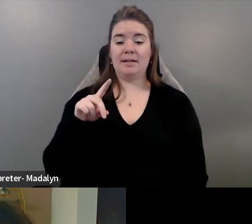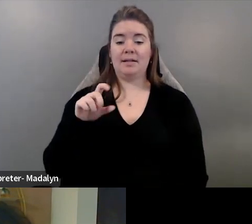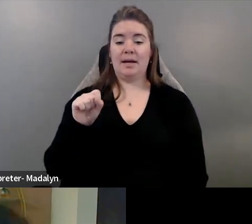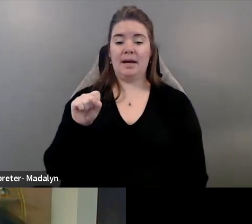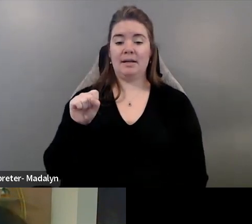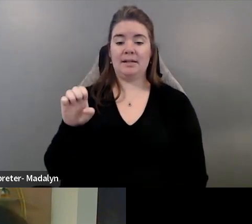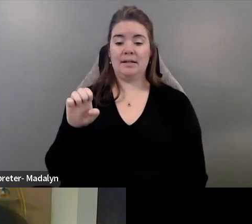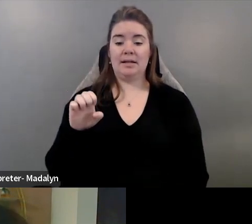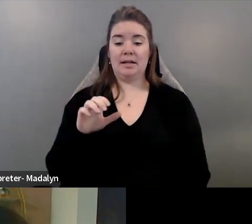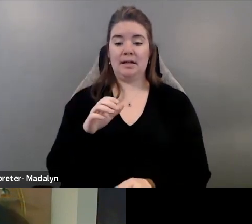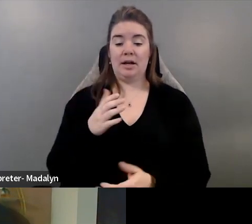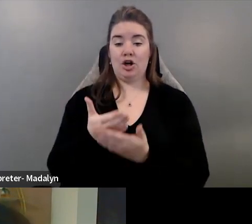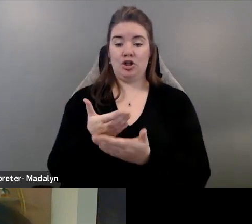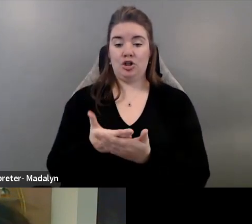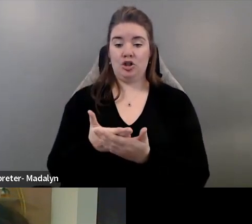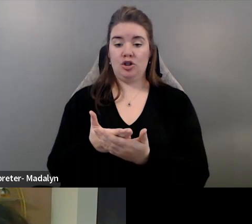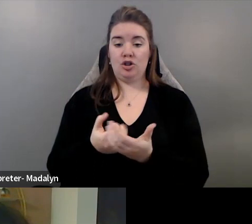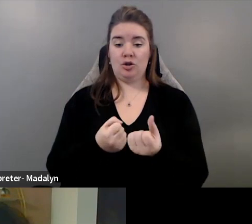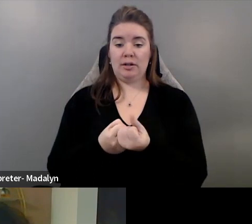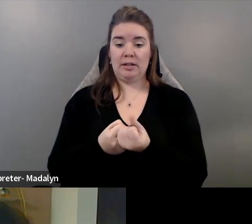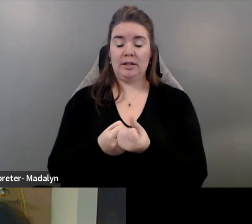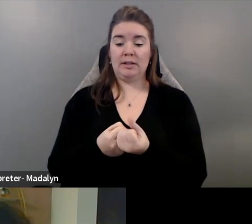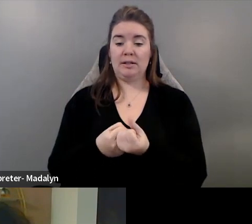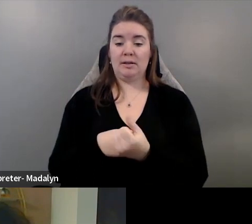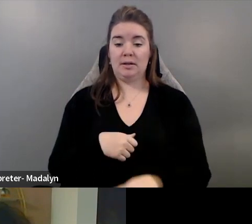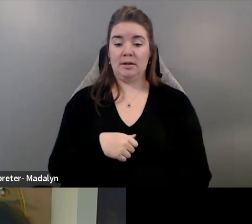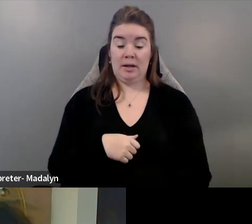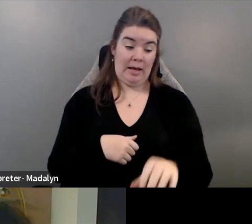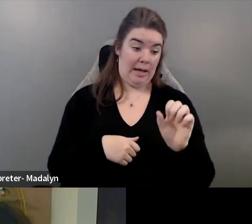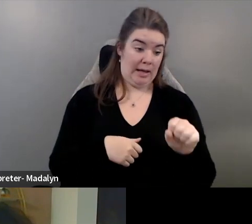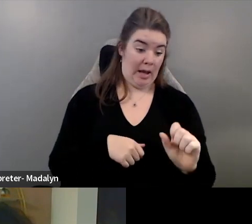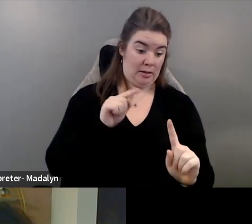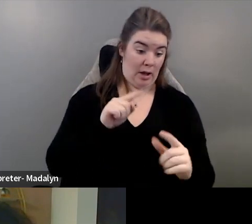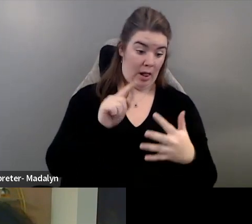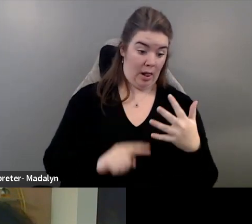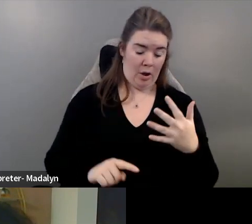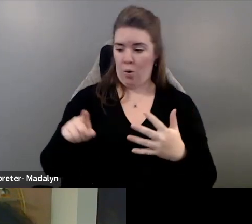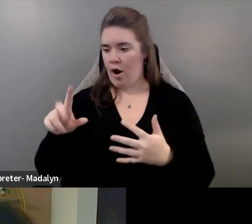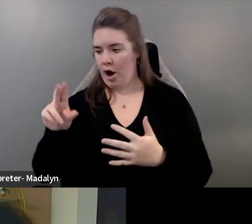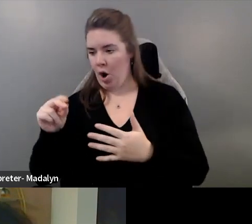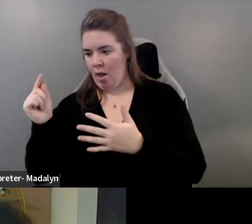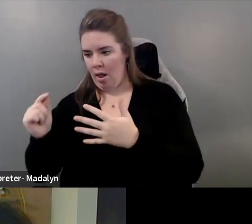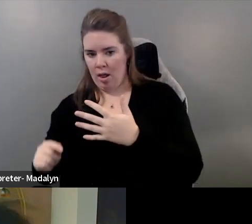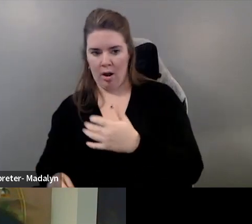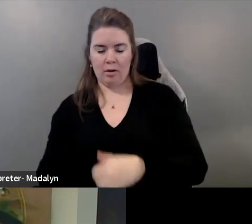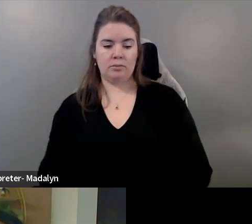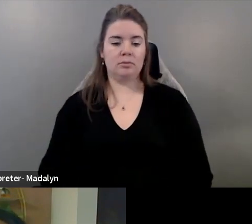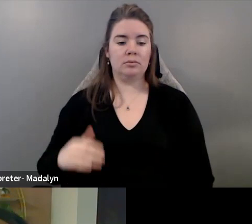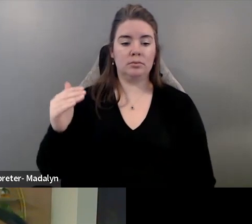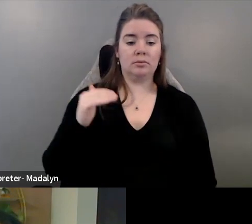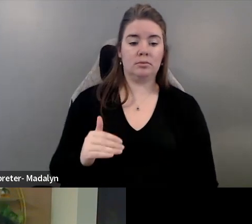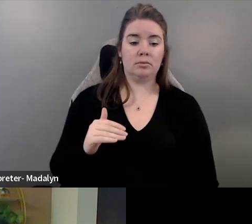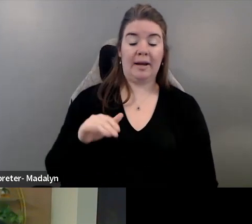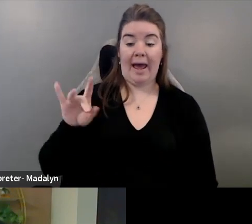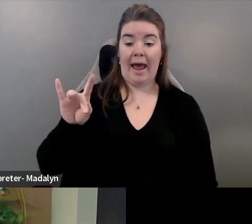government saying, okay, we're not going to do these things, or we are going to do these things. Section 8 is SILC assurances and indicators